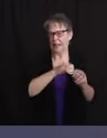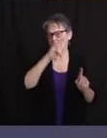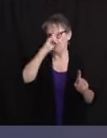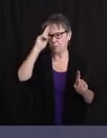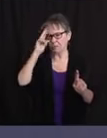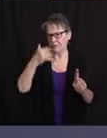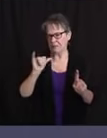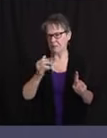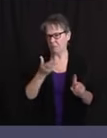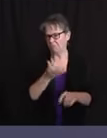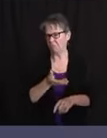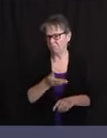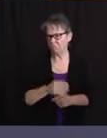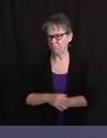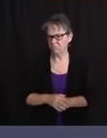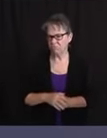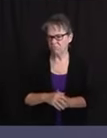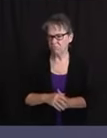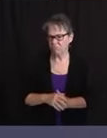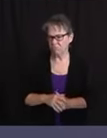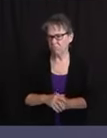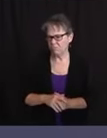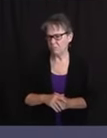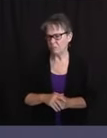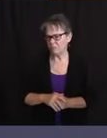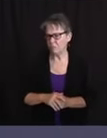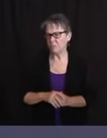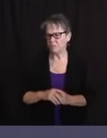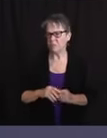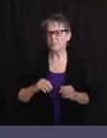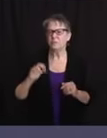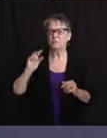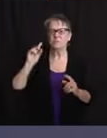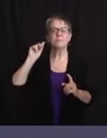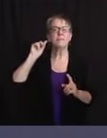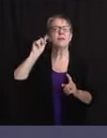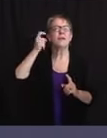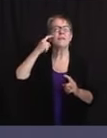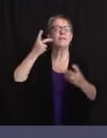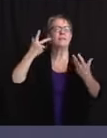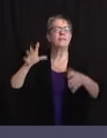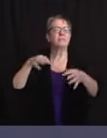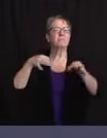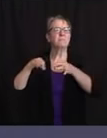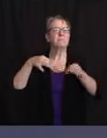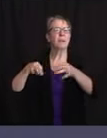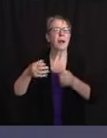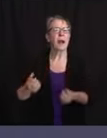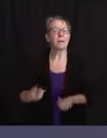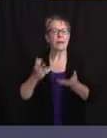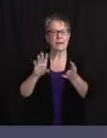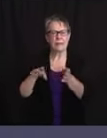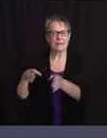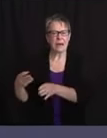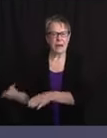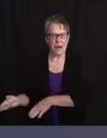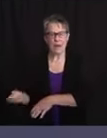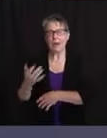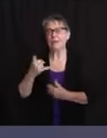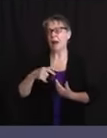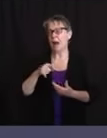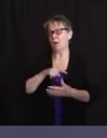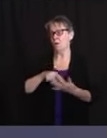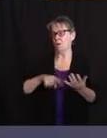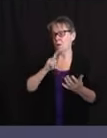deaths reported today. In terms of deaths, the race ethnicity breakdown is similar to what I've reported in the